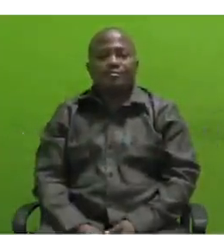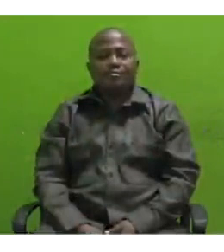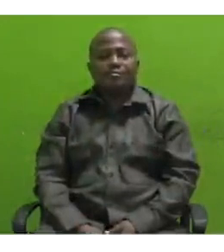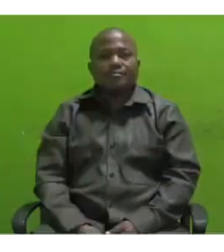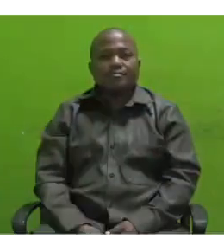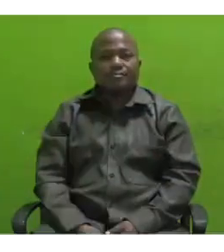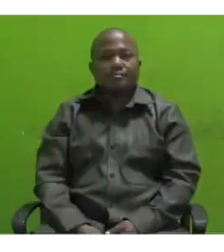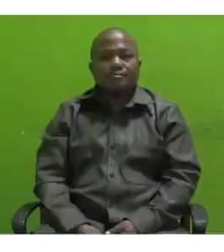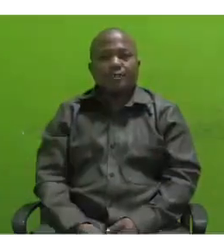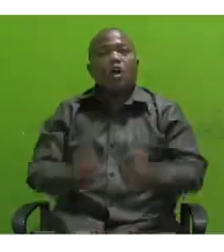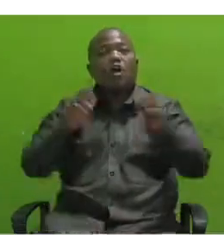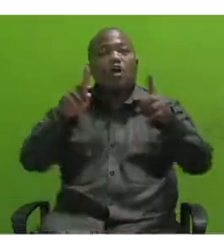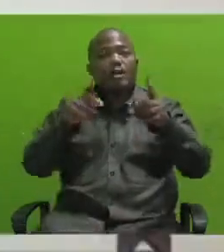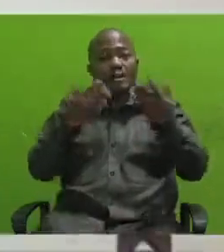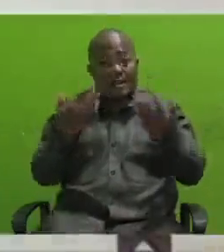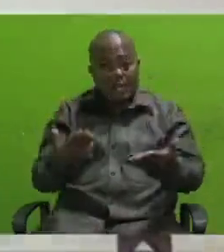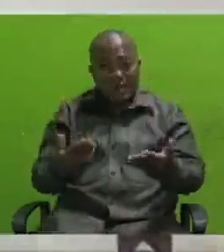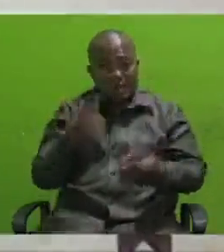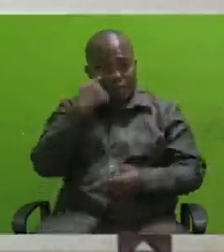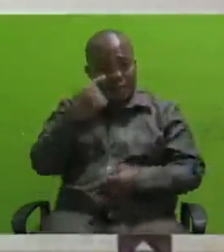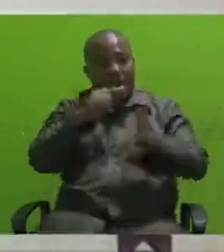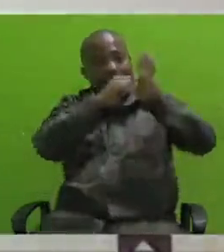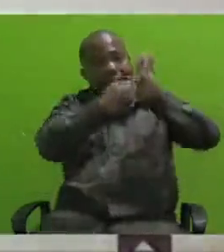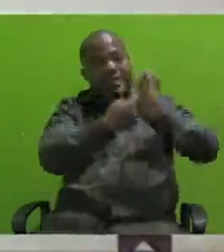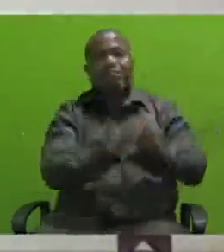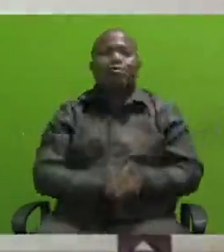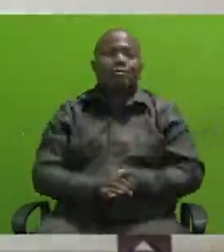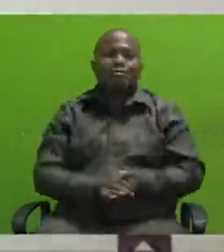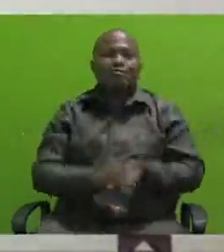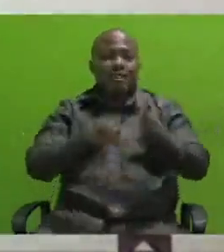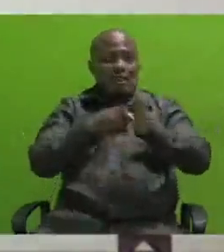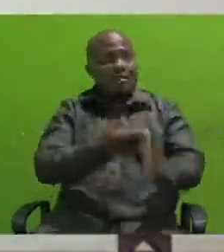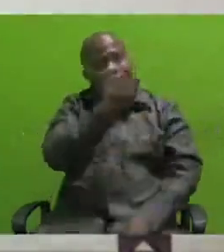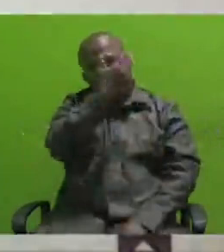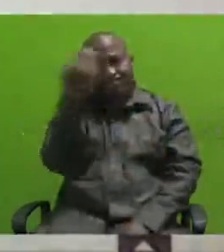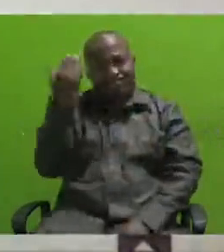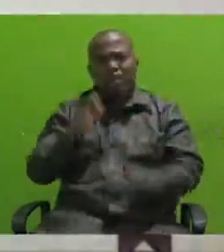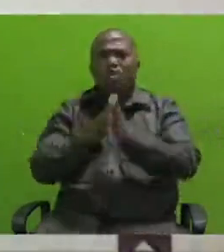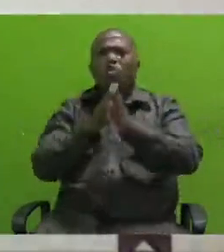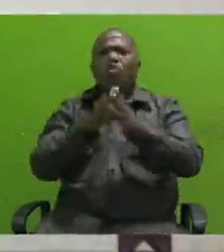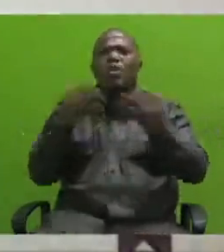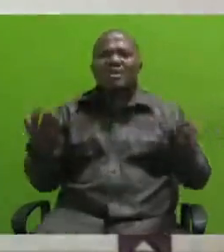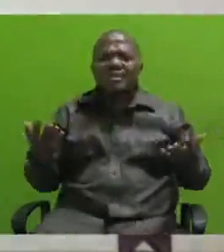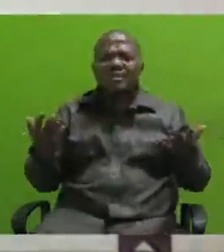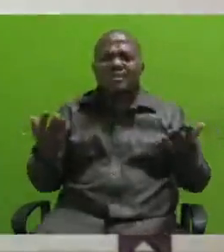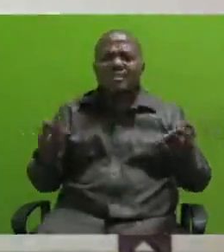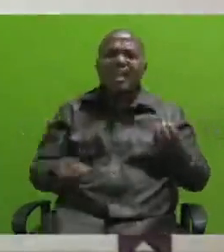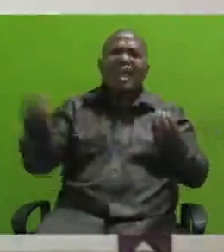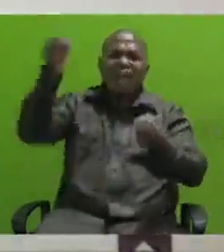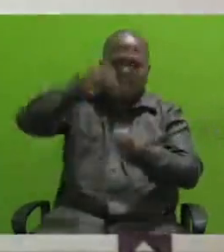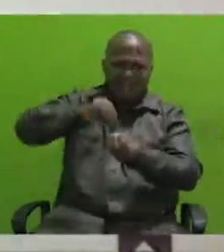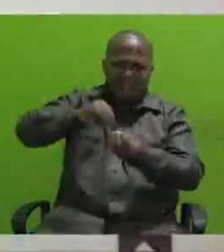Let's see example now. The example says, what must be added to x